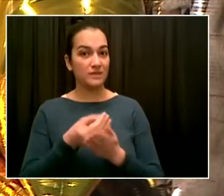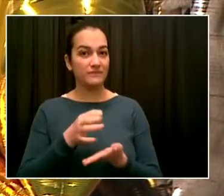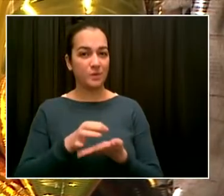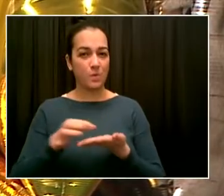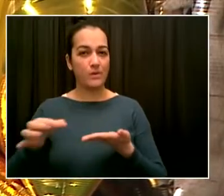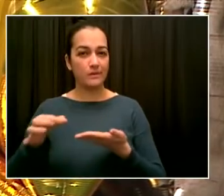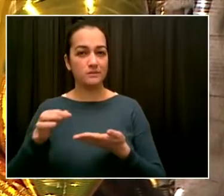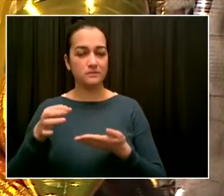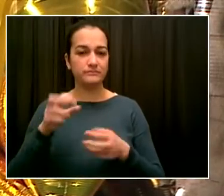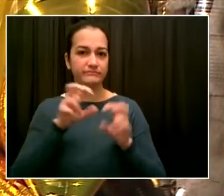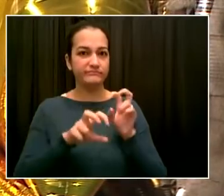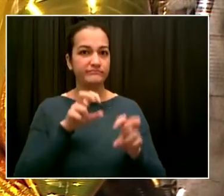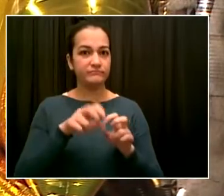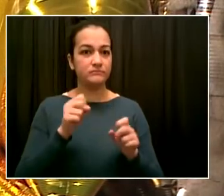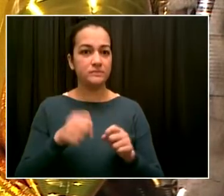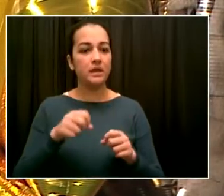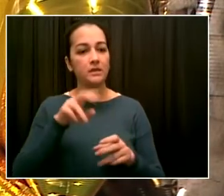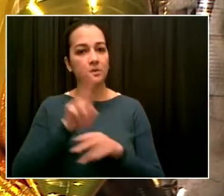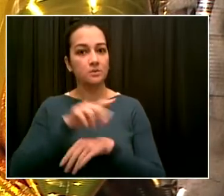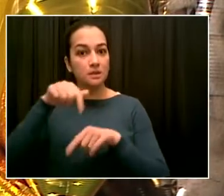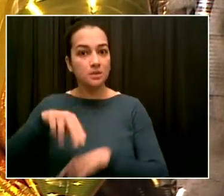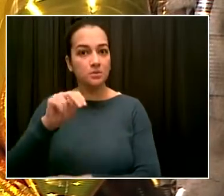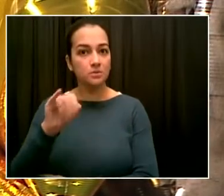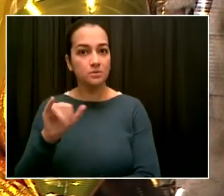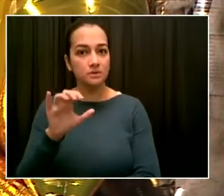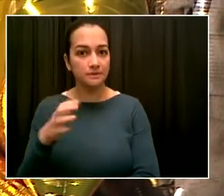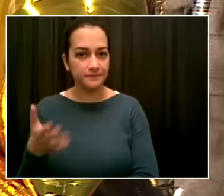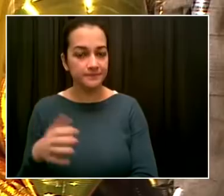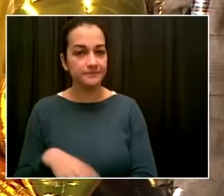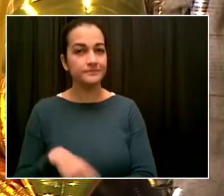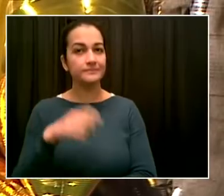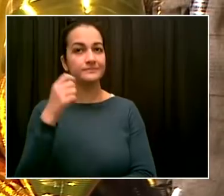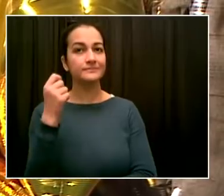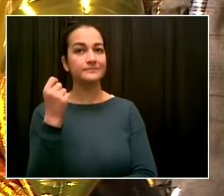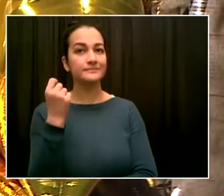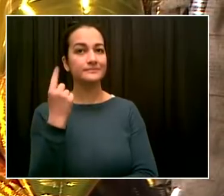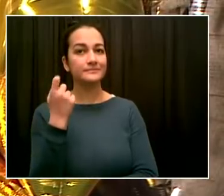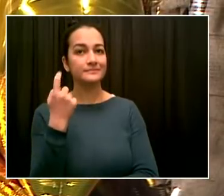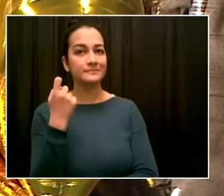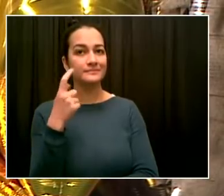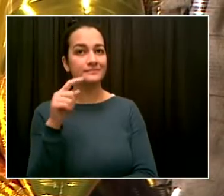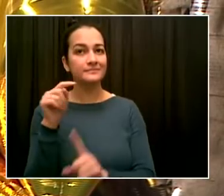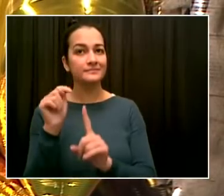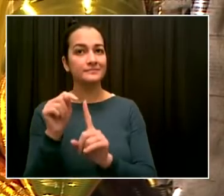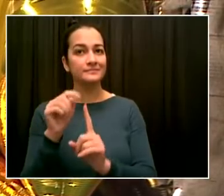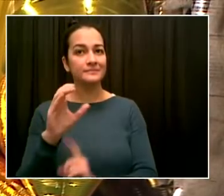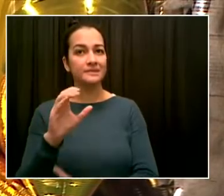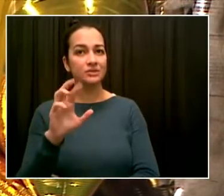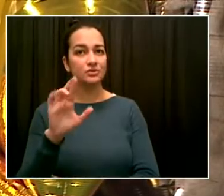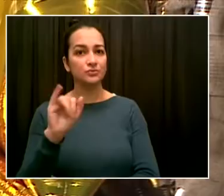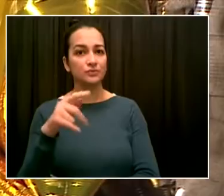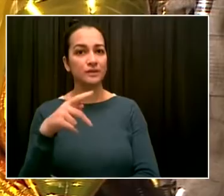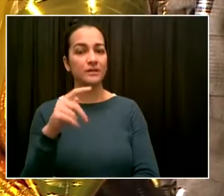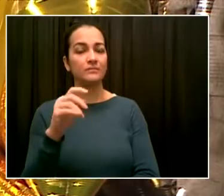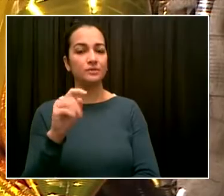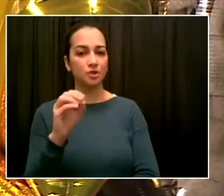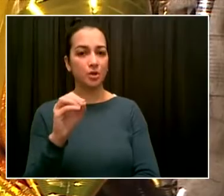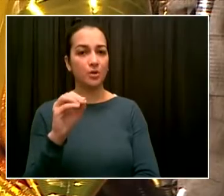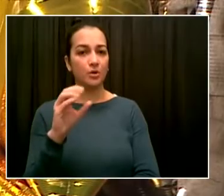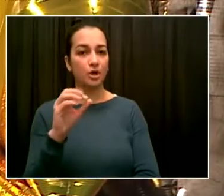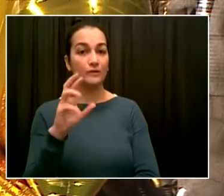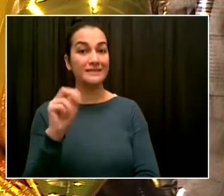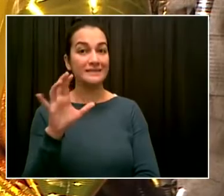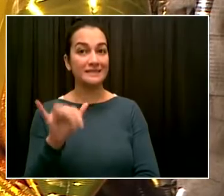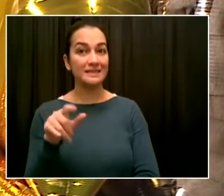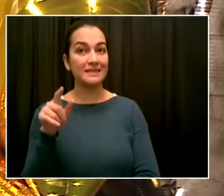energy drain, and New York City is kind of still shoring up its own transmission needs. And there's